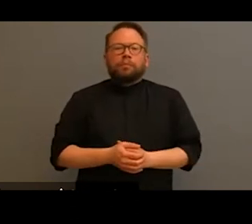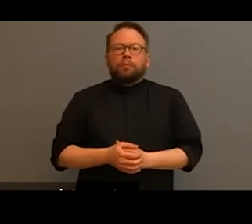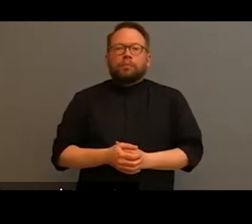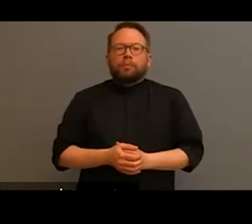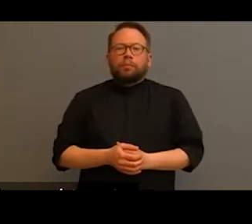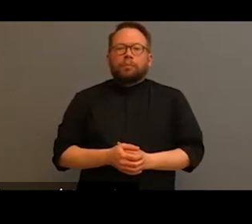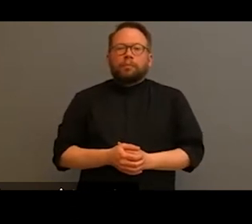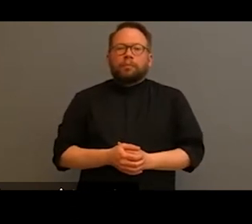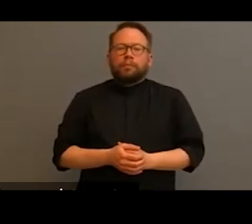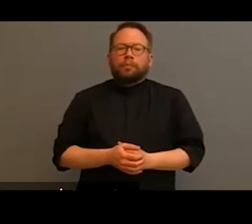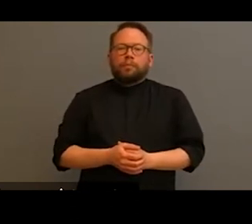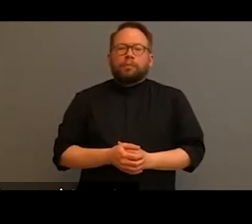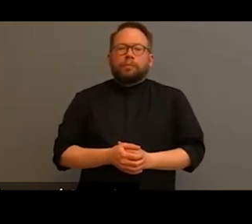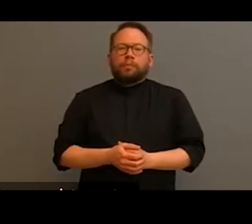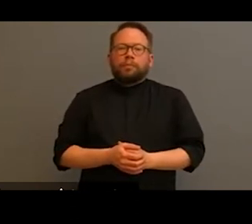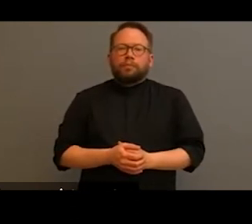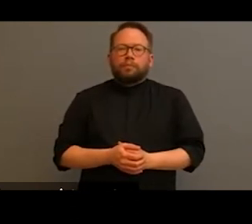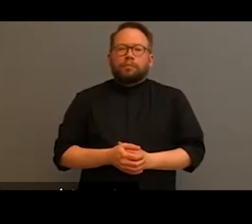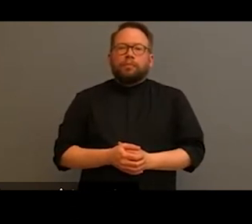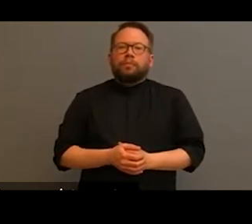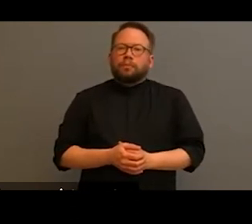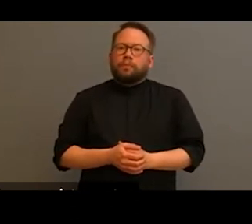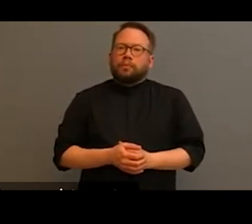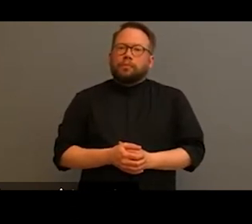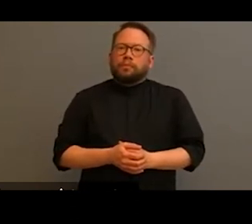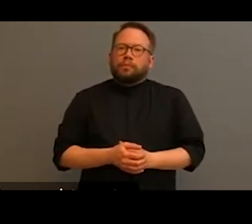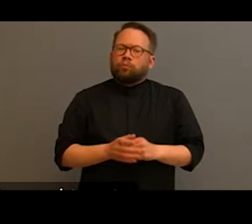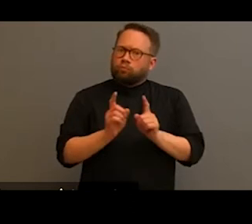of their unemployment, it's quite high.